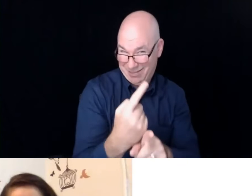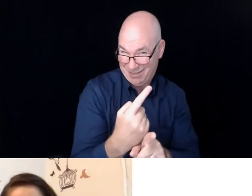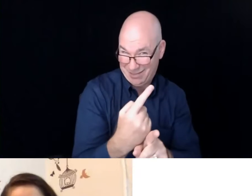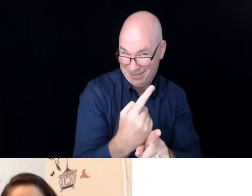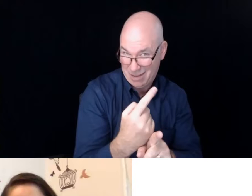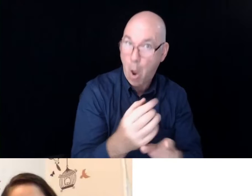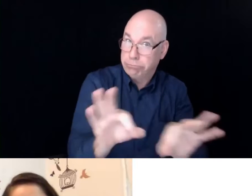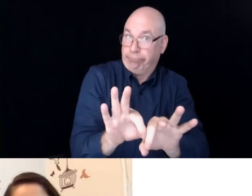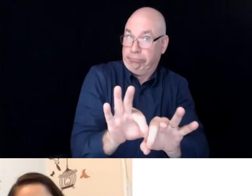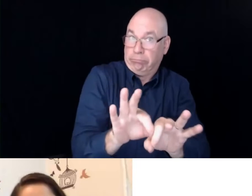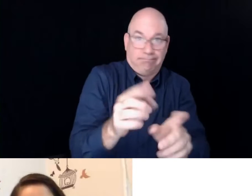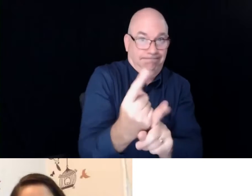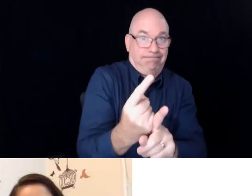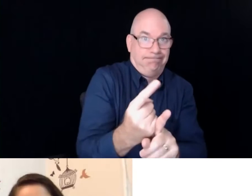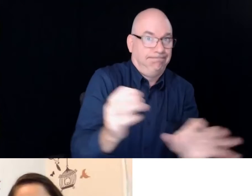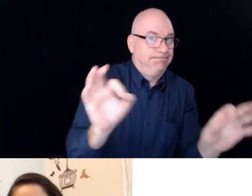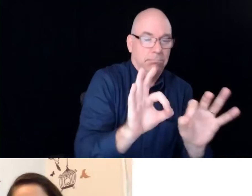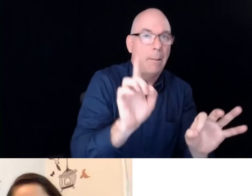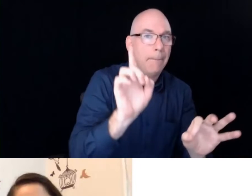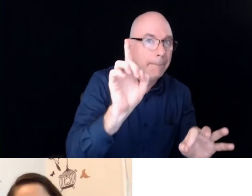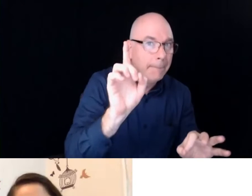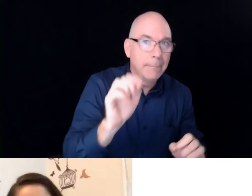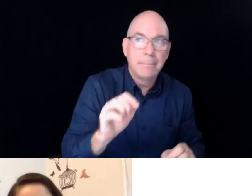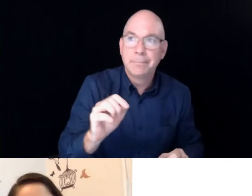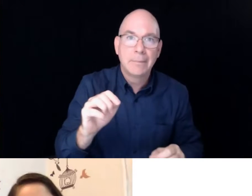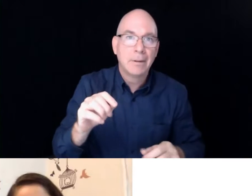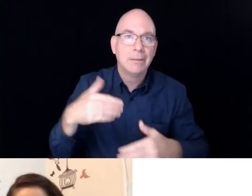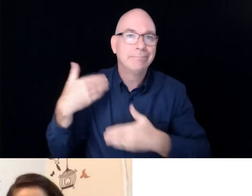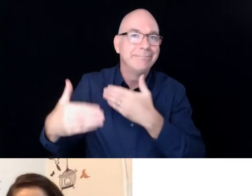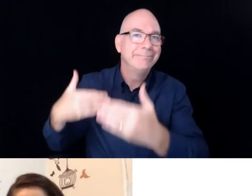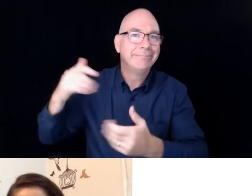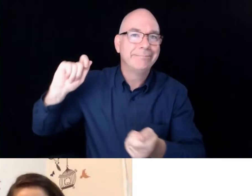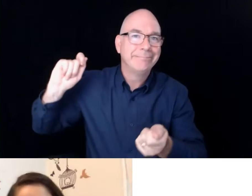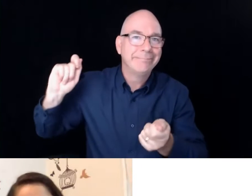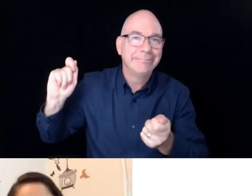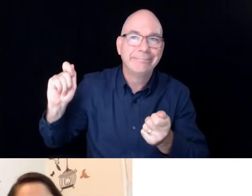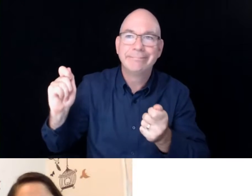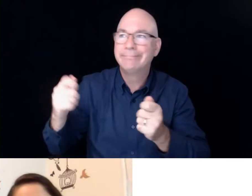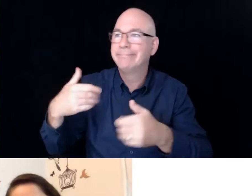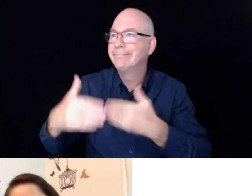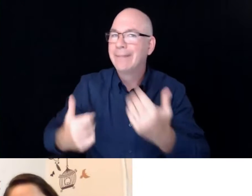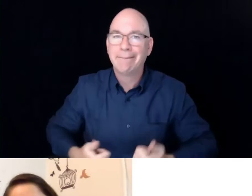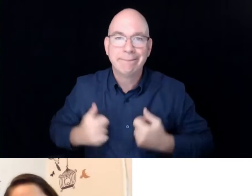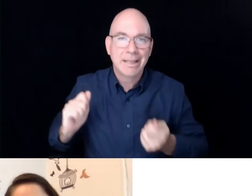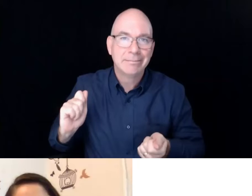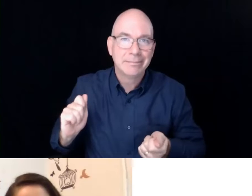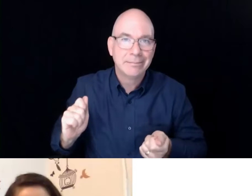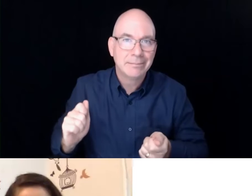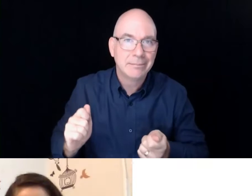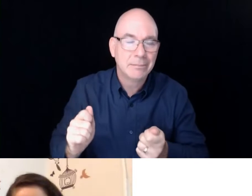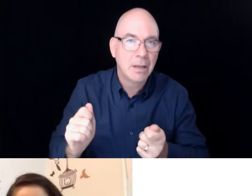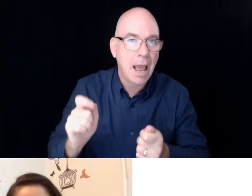super important, but it also means that, with the changing times and the changing dynamics of where we are, we also have to now take